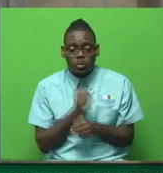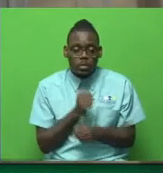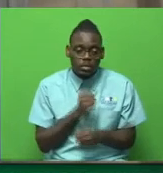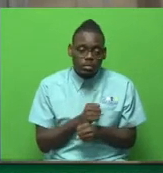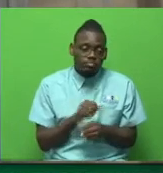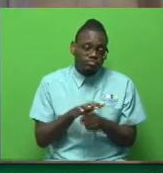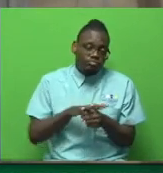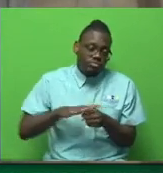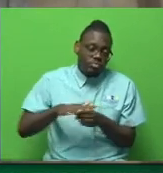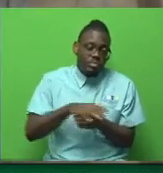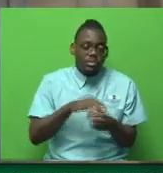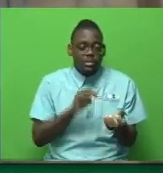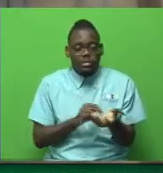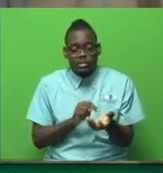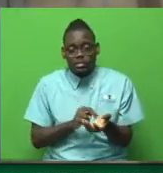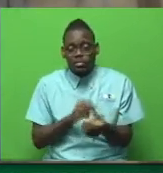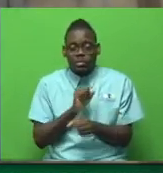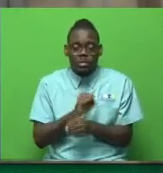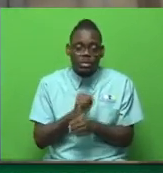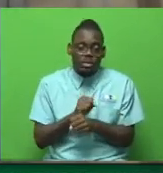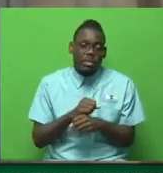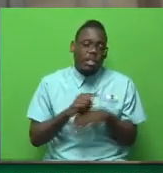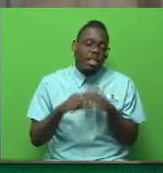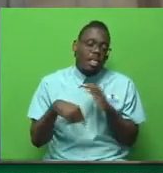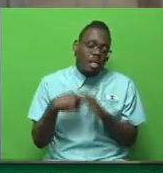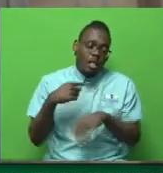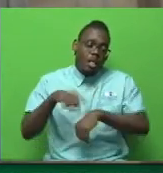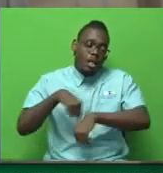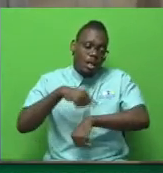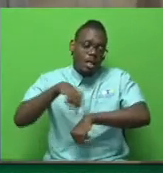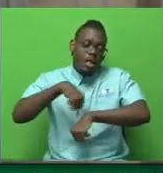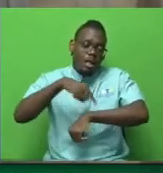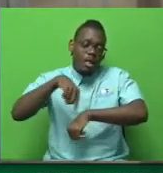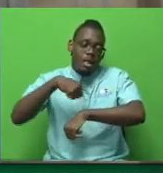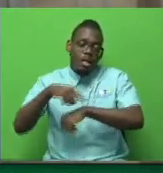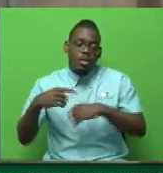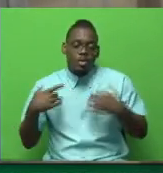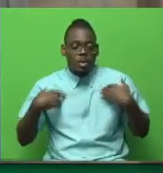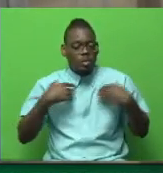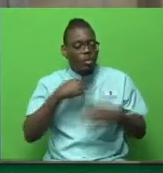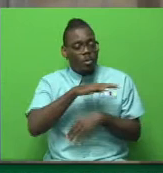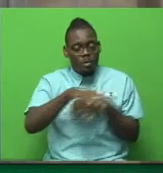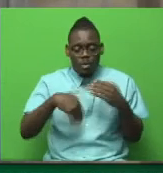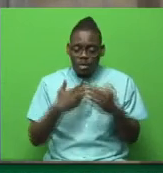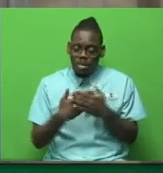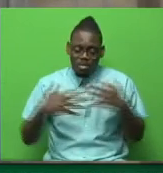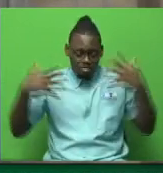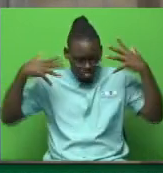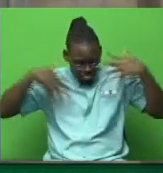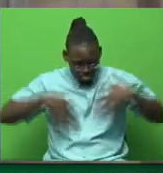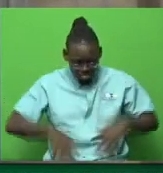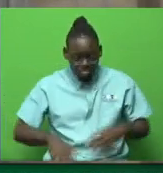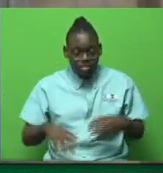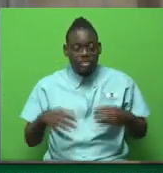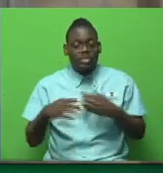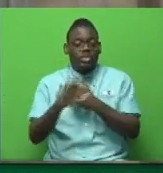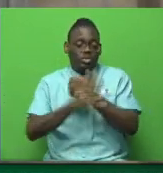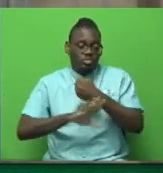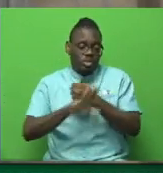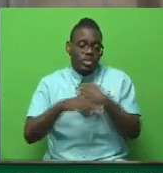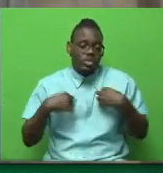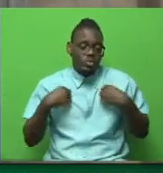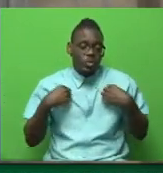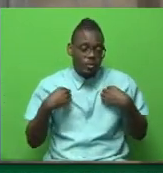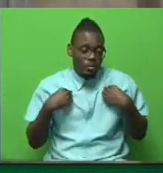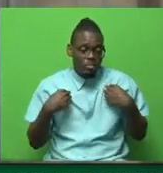made to work many long hours in PPE my leader kamla Passat bisessa has consistently called for